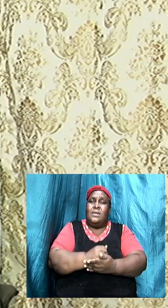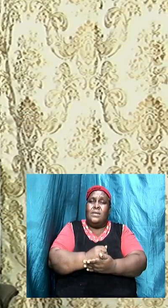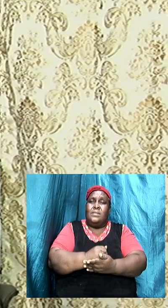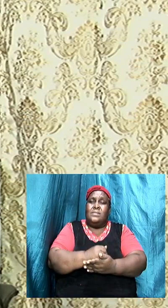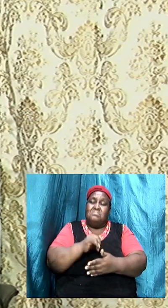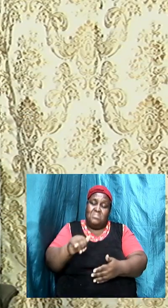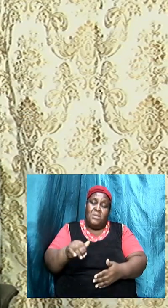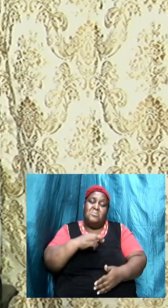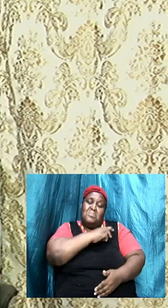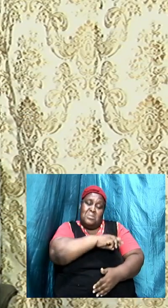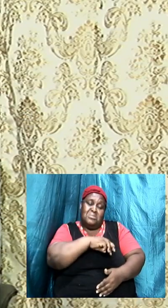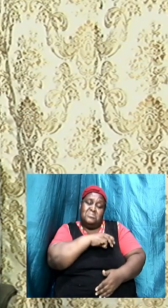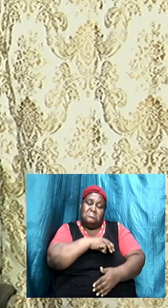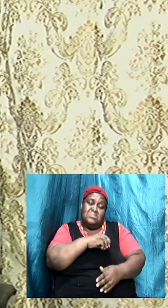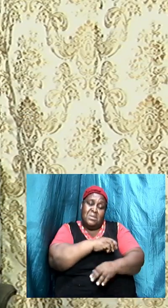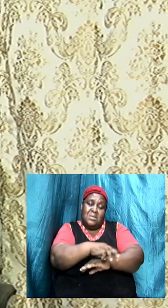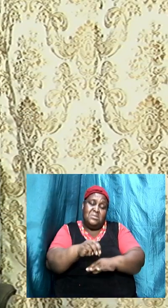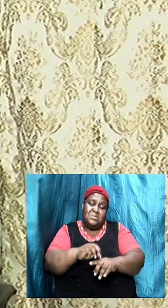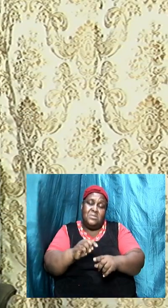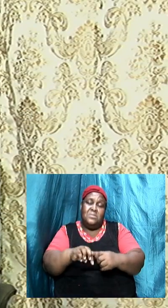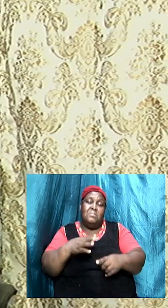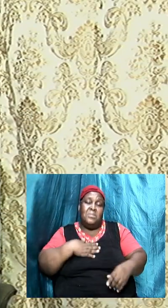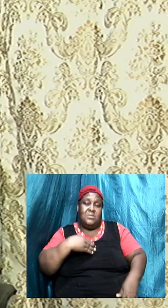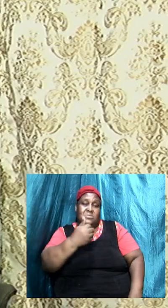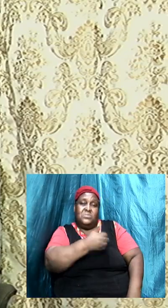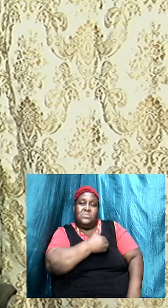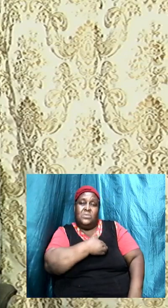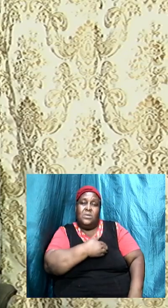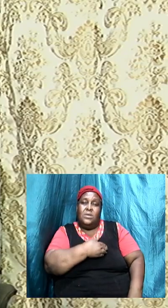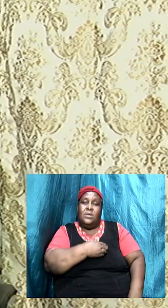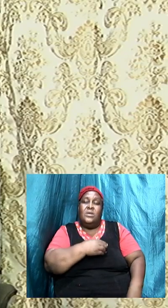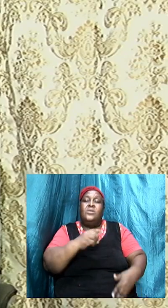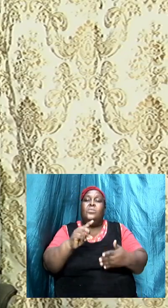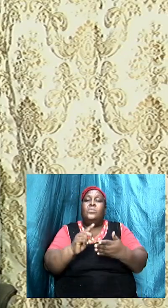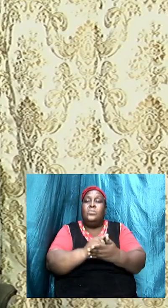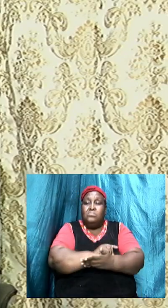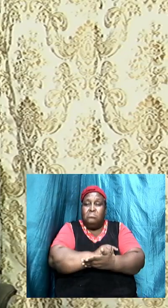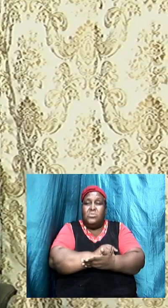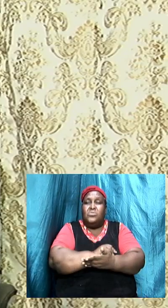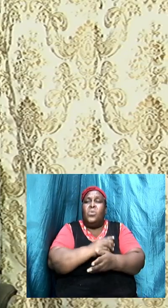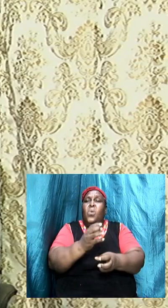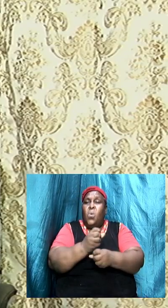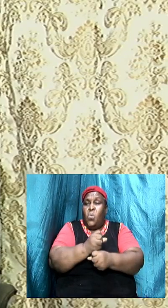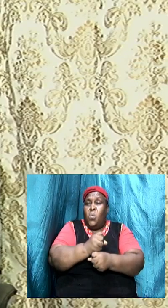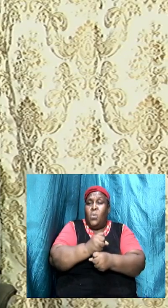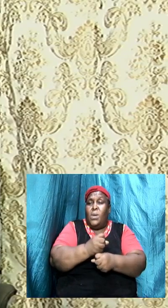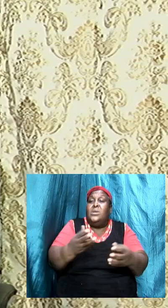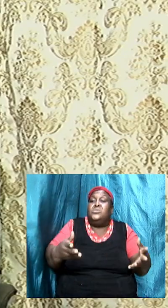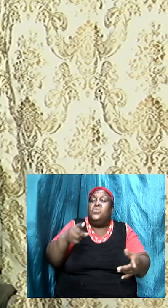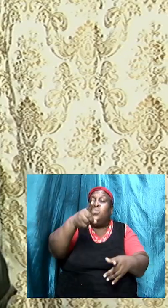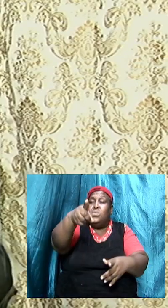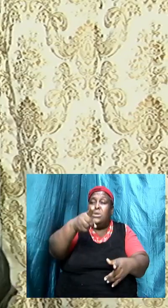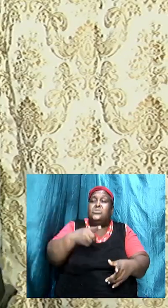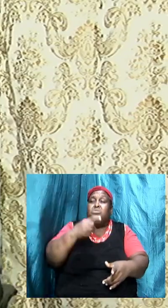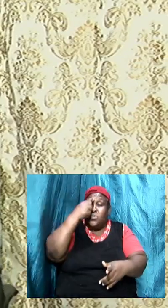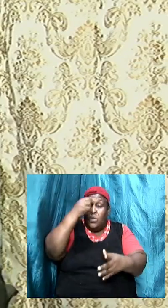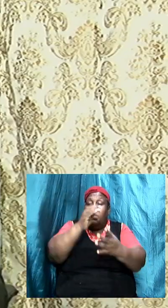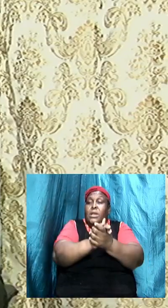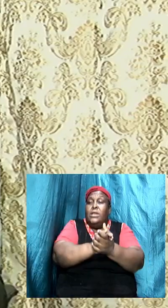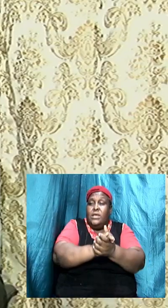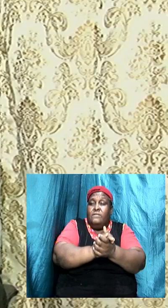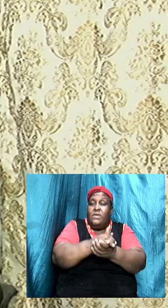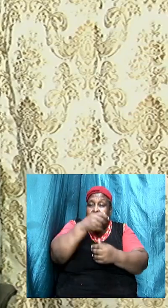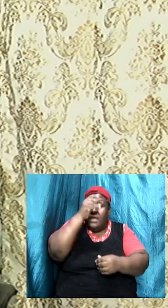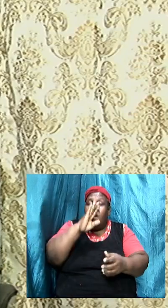my soul. But look here, the doctrine, hold on to what you have. Hold on to the apostles' doctrine. God bless